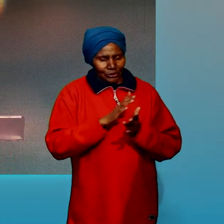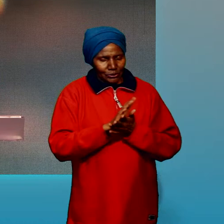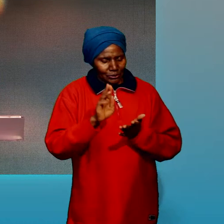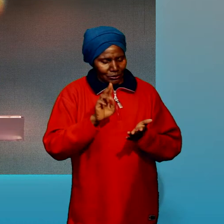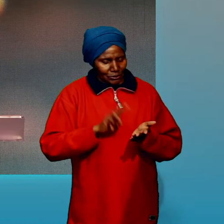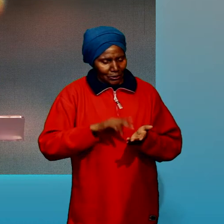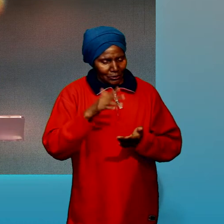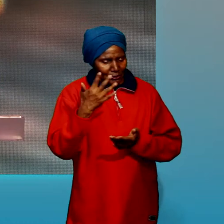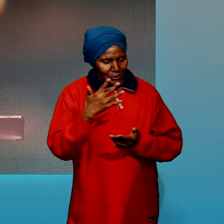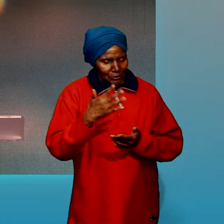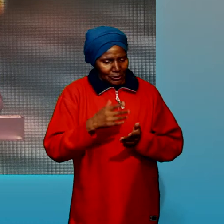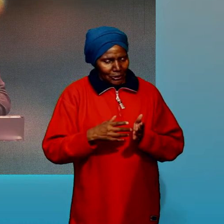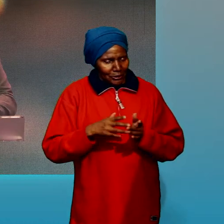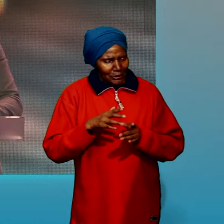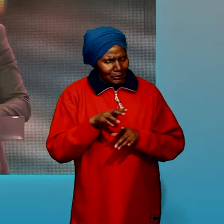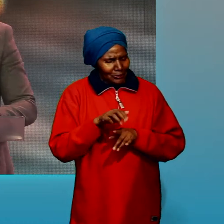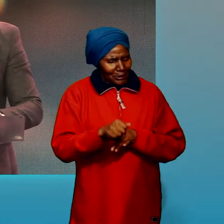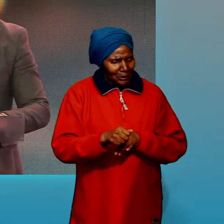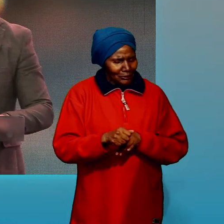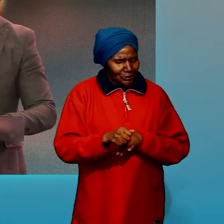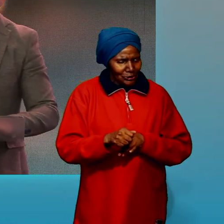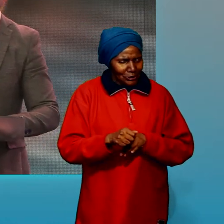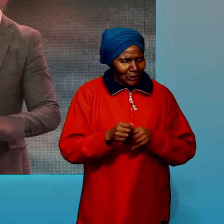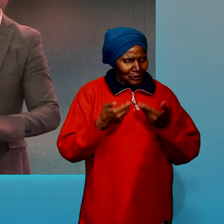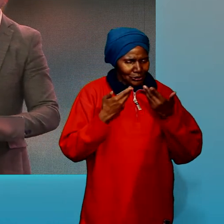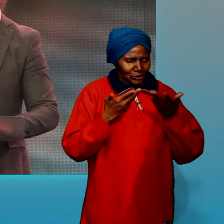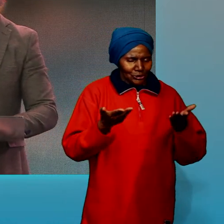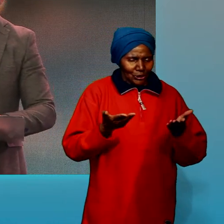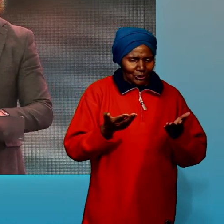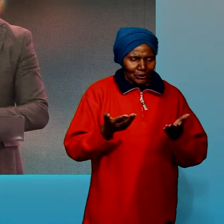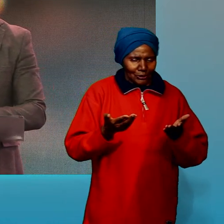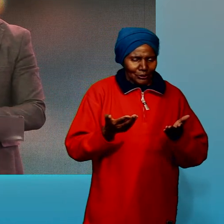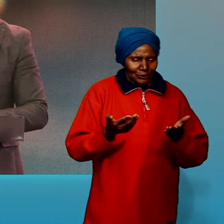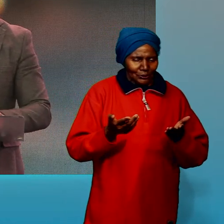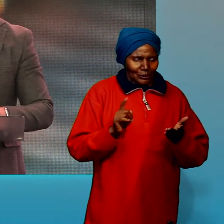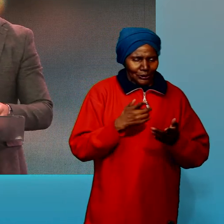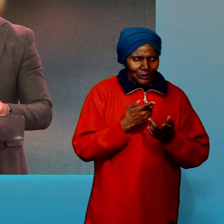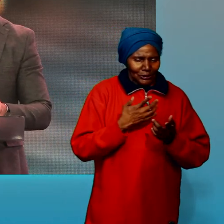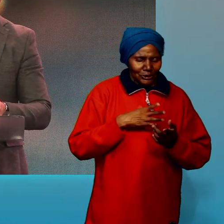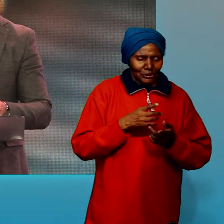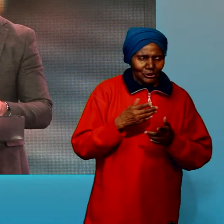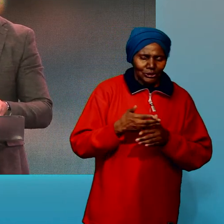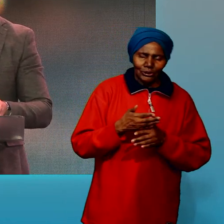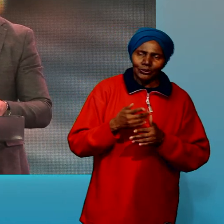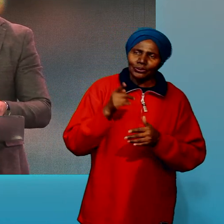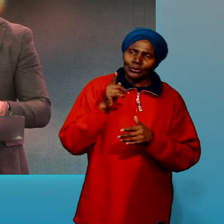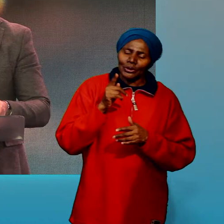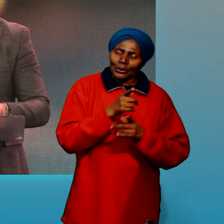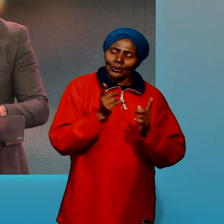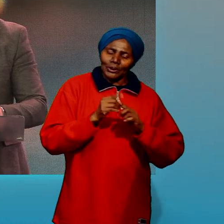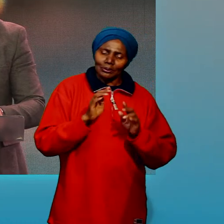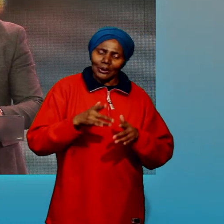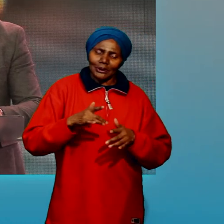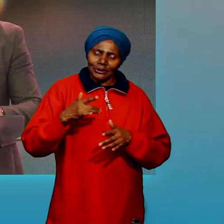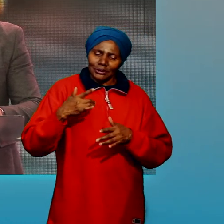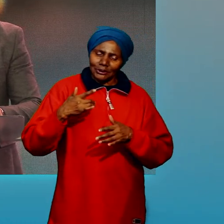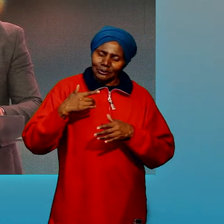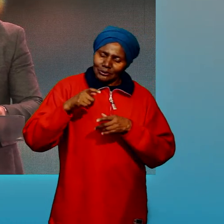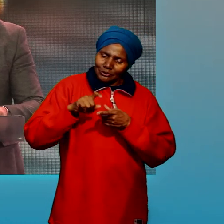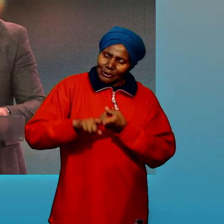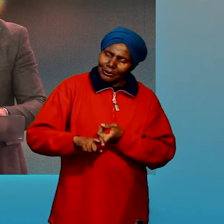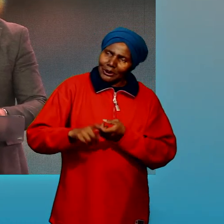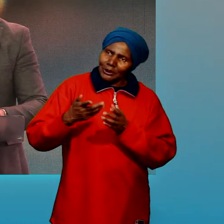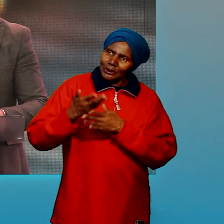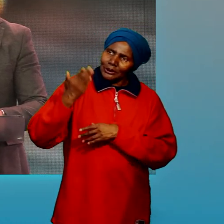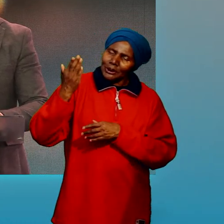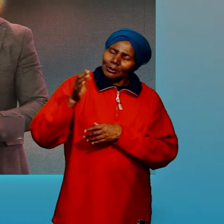fruit in our life. Verse 7, if you abide in me and my words abide in you, ask whatever you